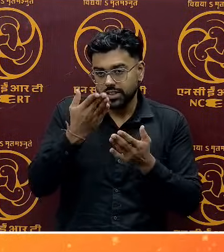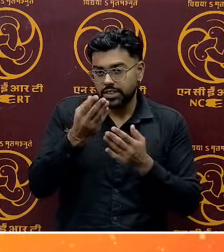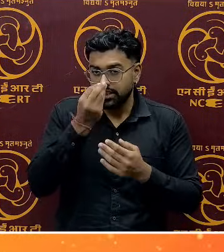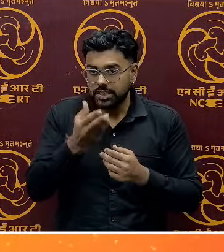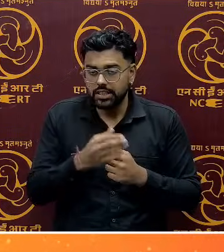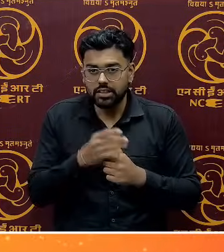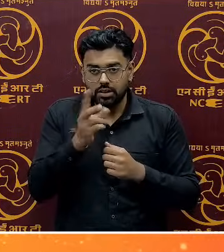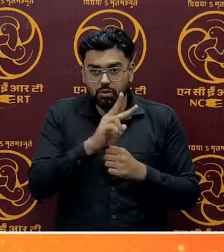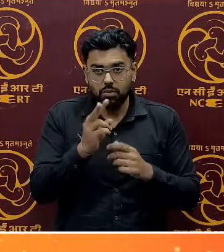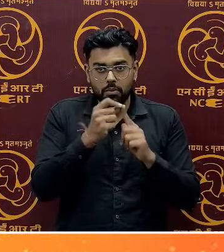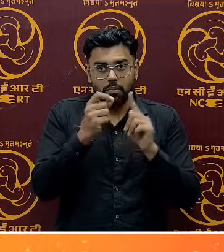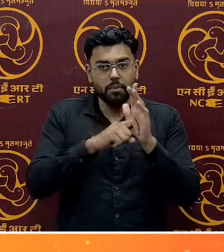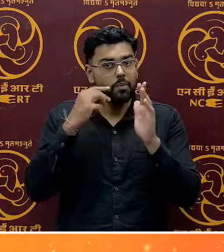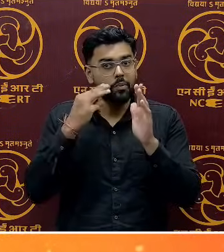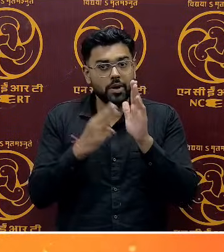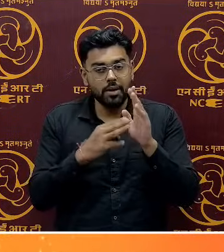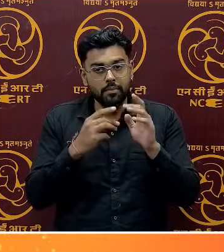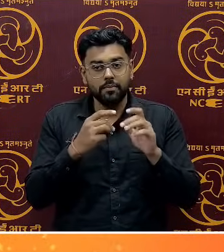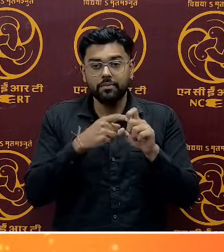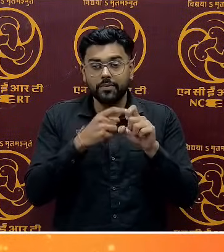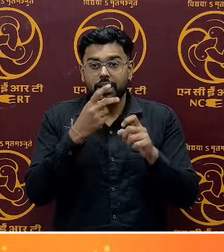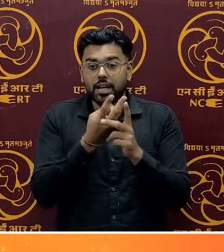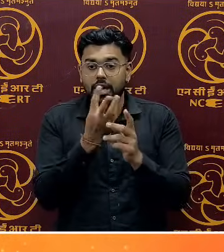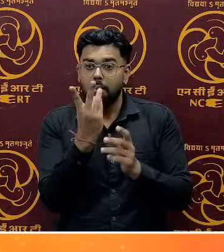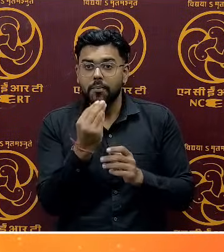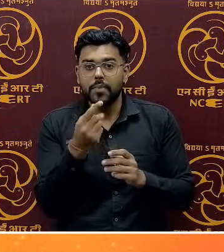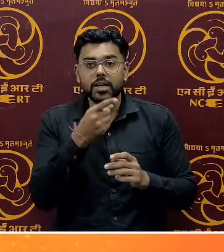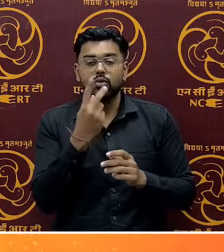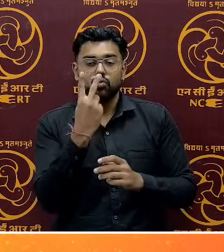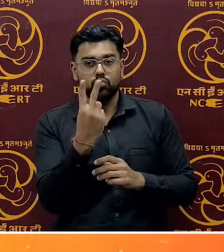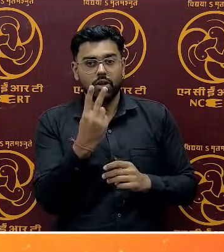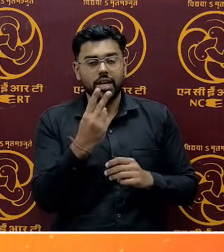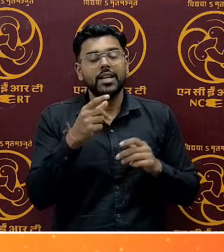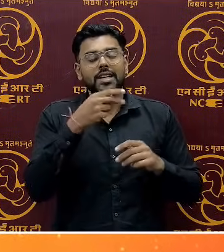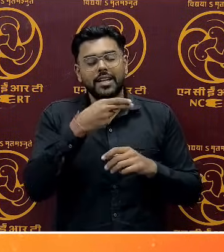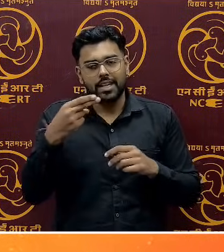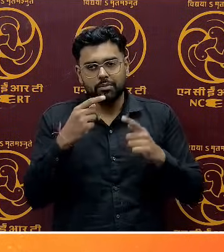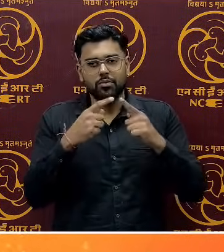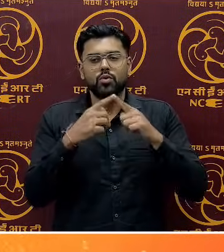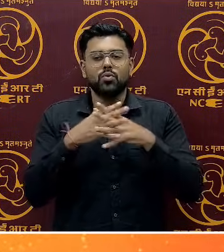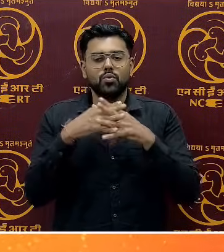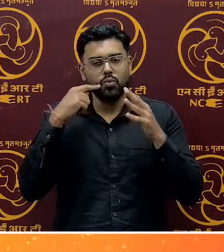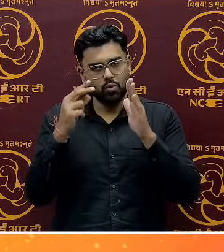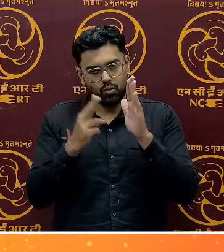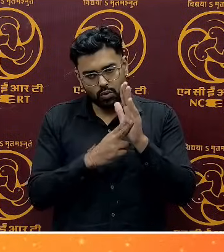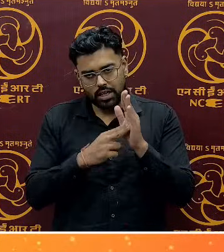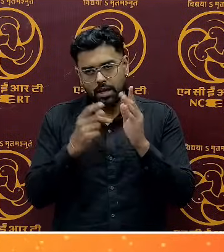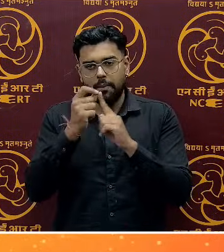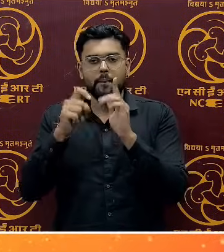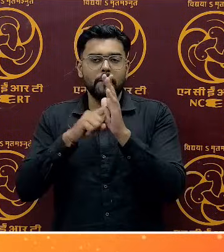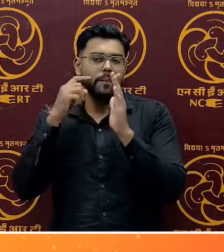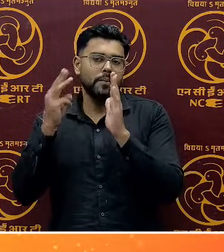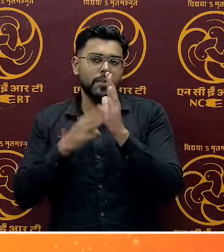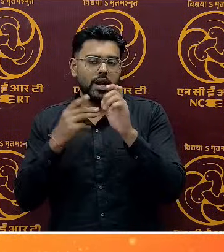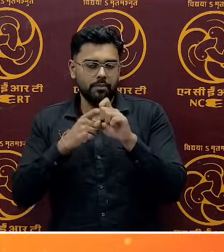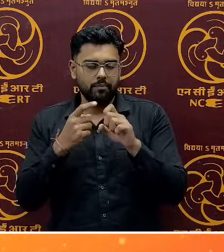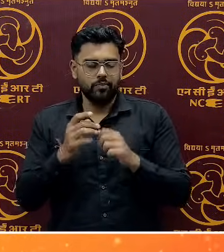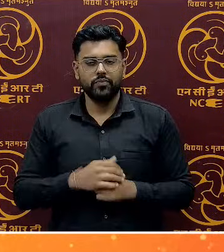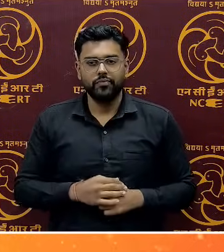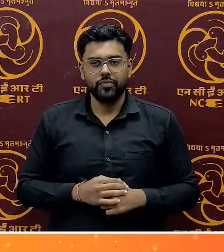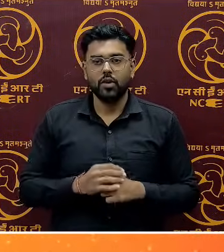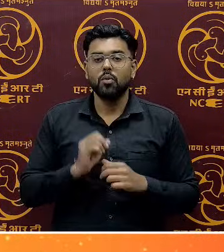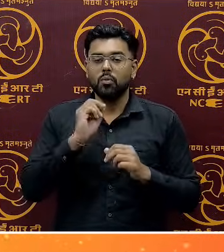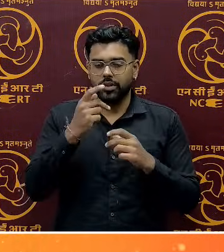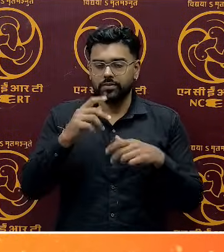prime numbers is 2. Therefore, they are named as twin primes. Okay. Now come to another question which is